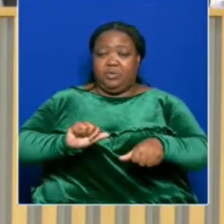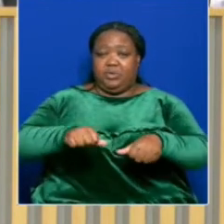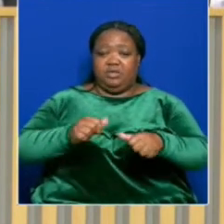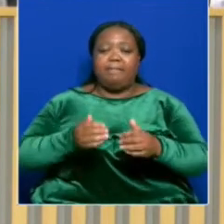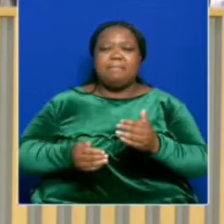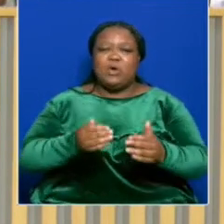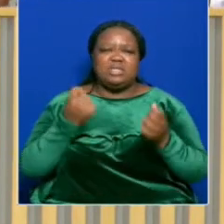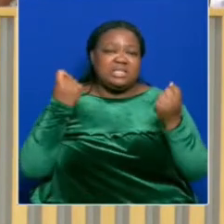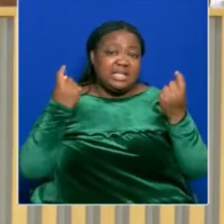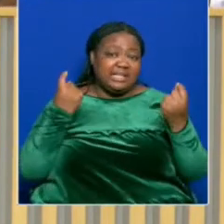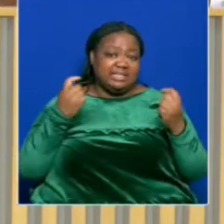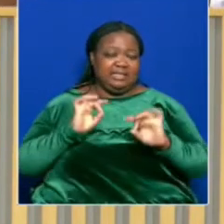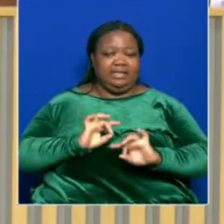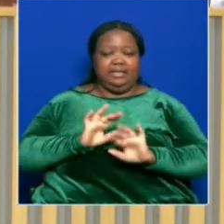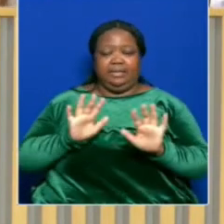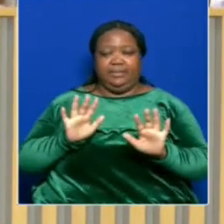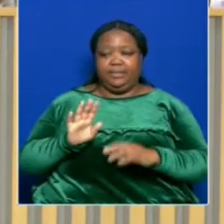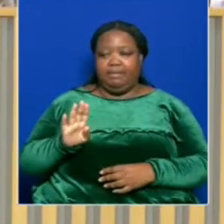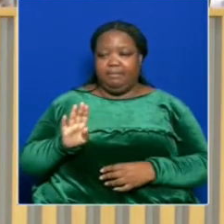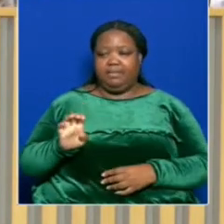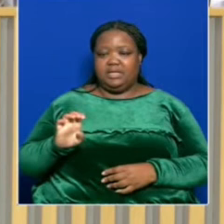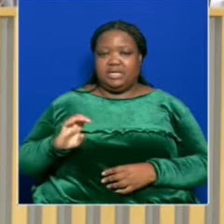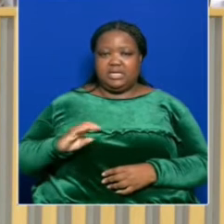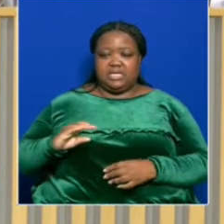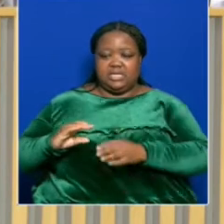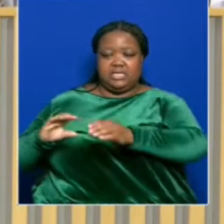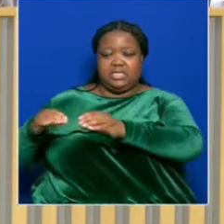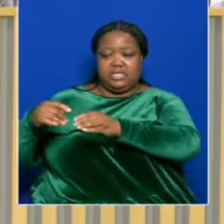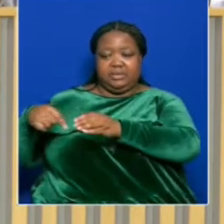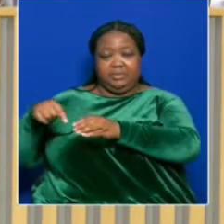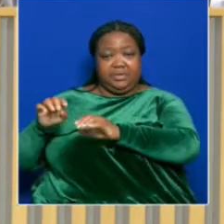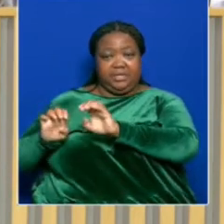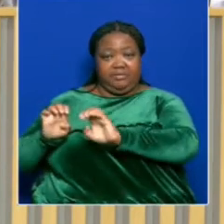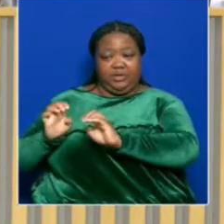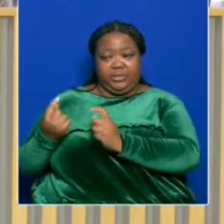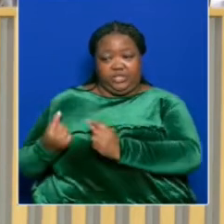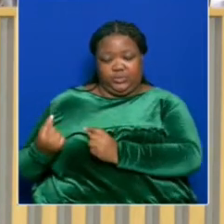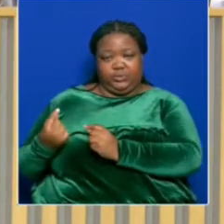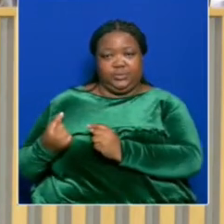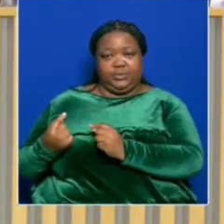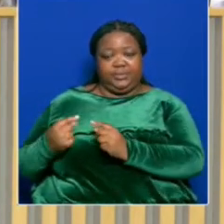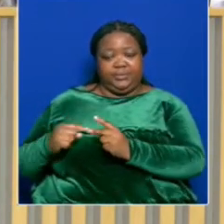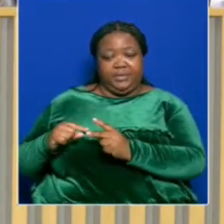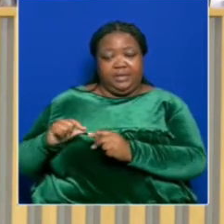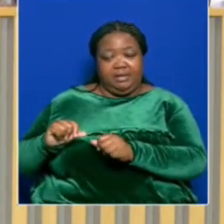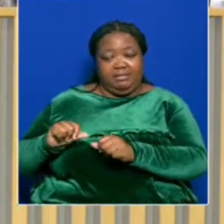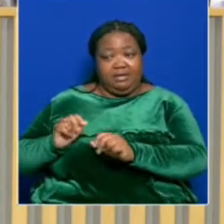the BC does its evaluation. Yes. And then they have a